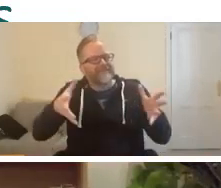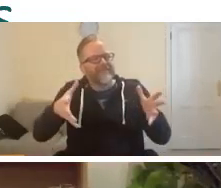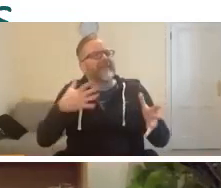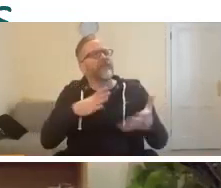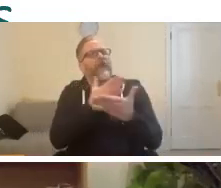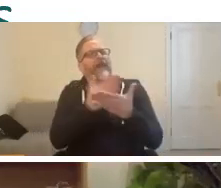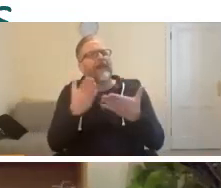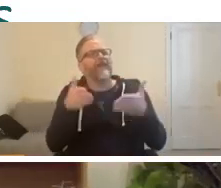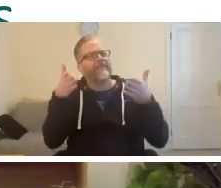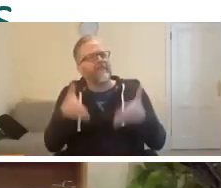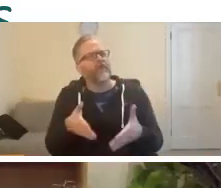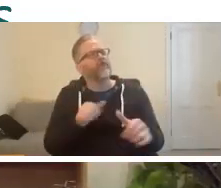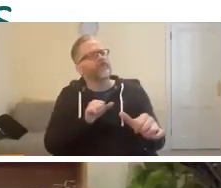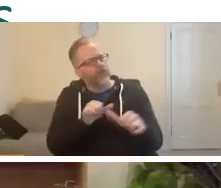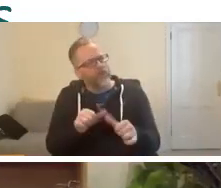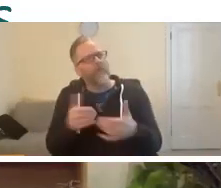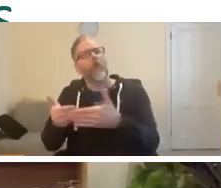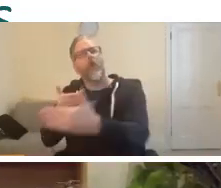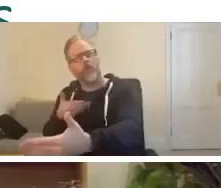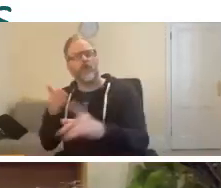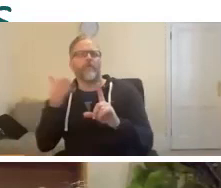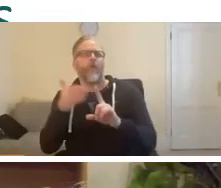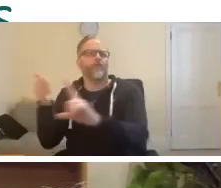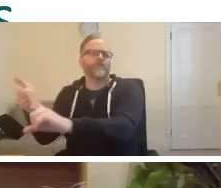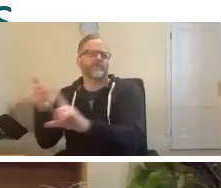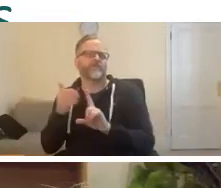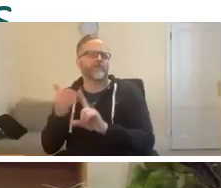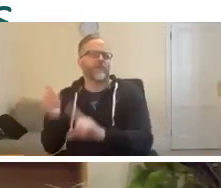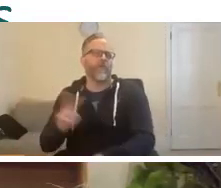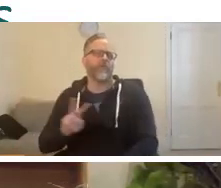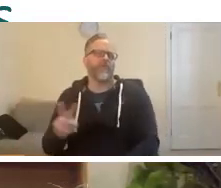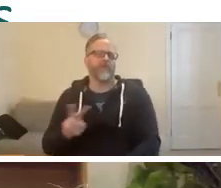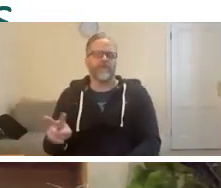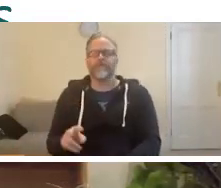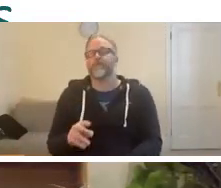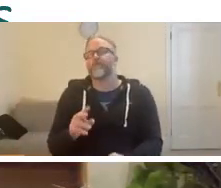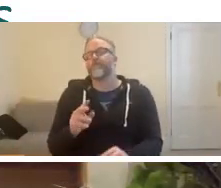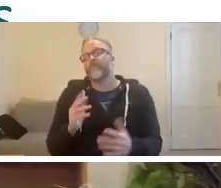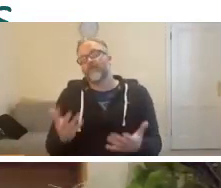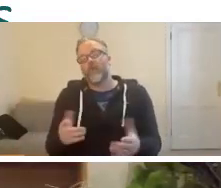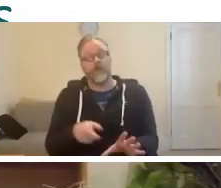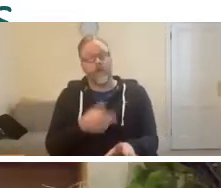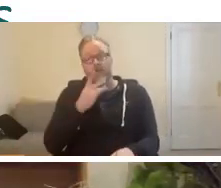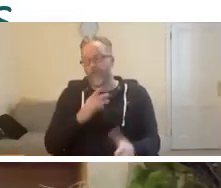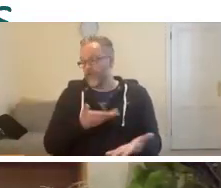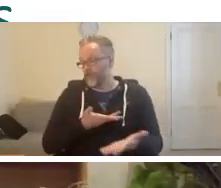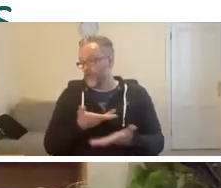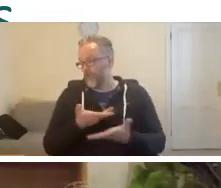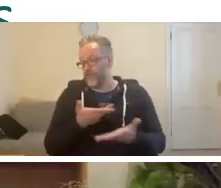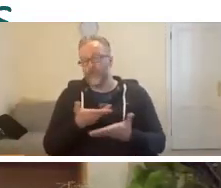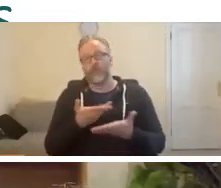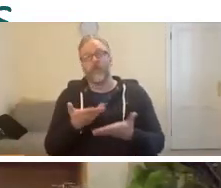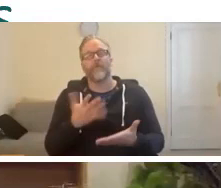clear focus on short and long-term goals. And so the young people that we spoke to